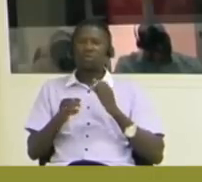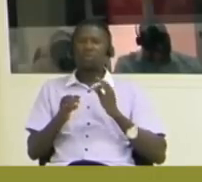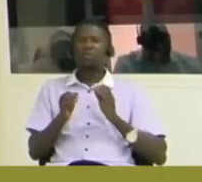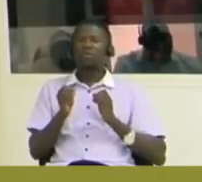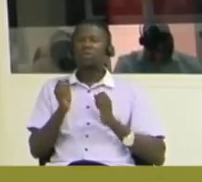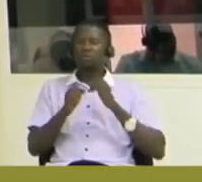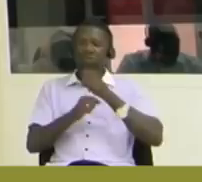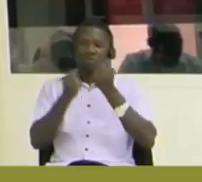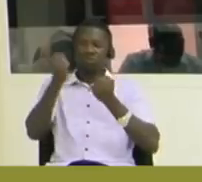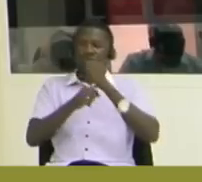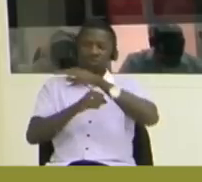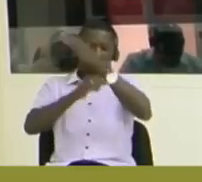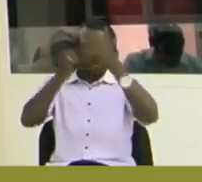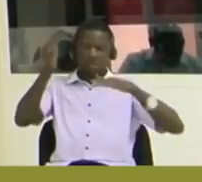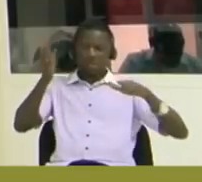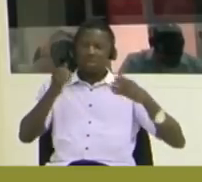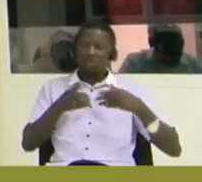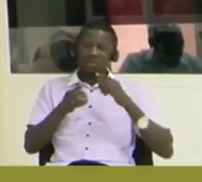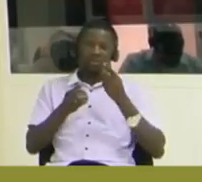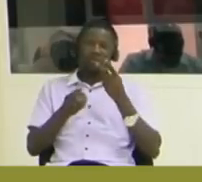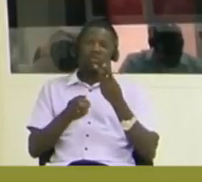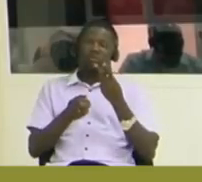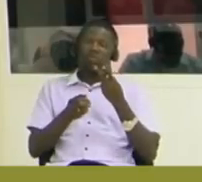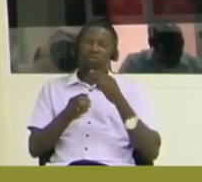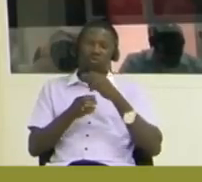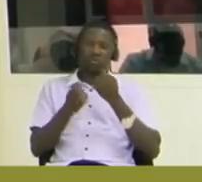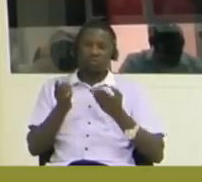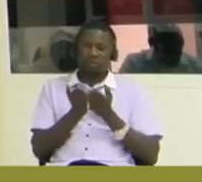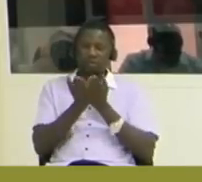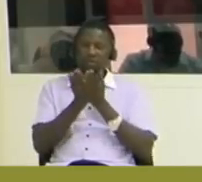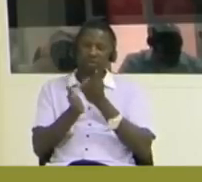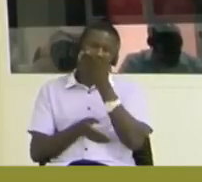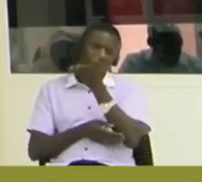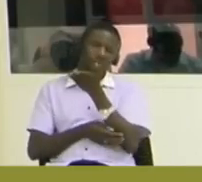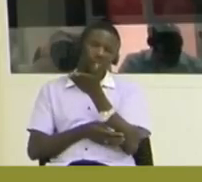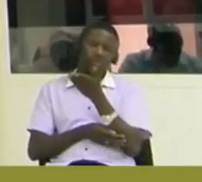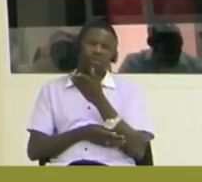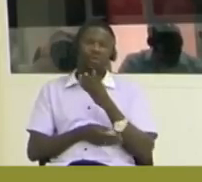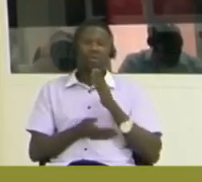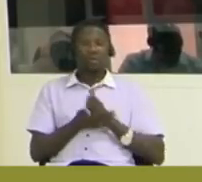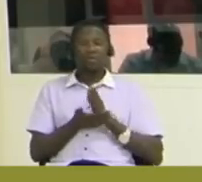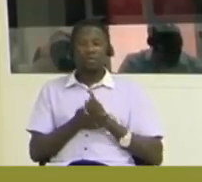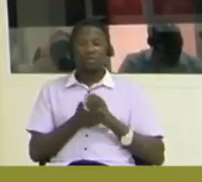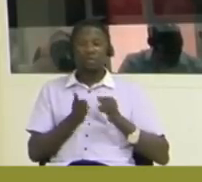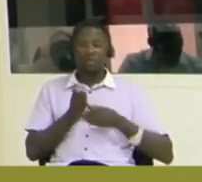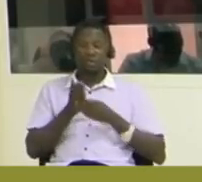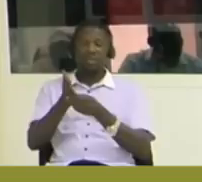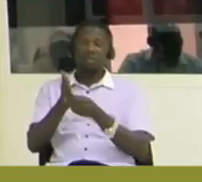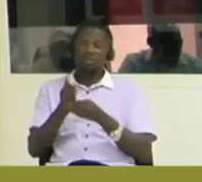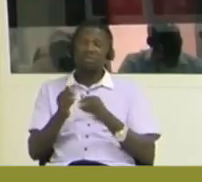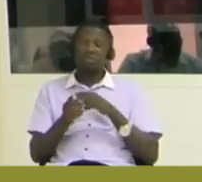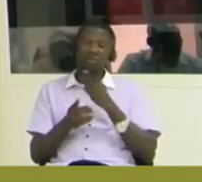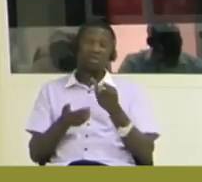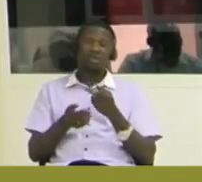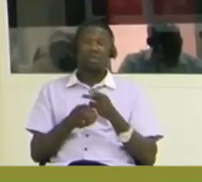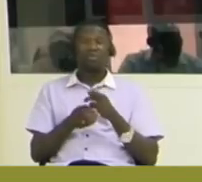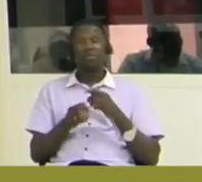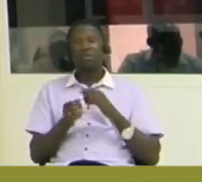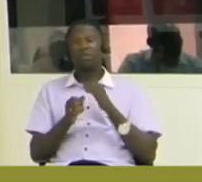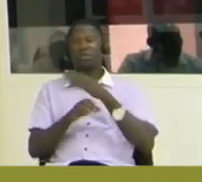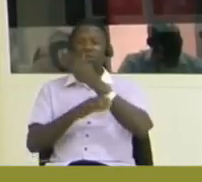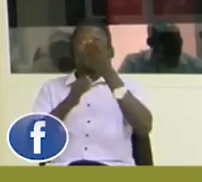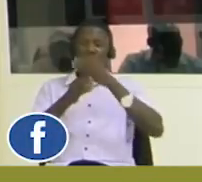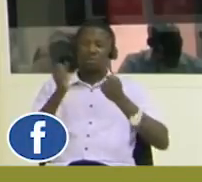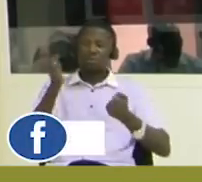two ferries that were there, therefore leading to a bottleneck. The trucks from Senegal would